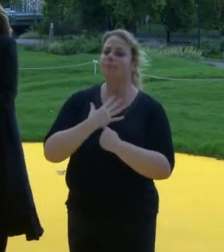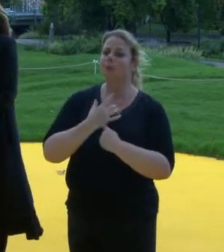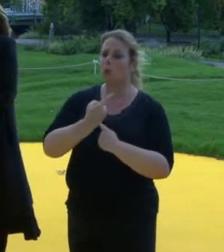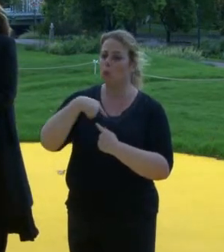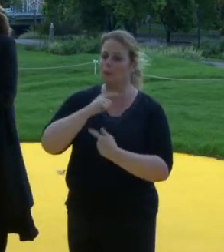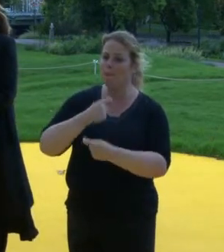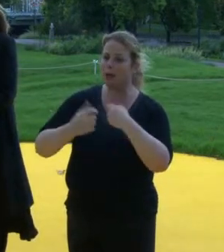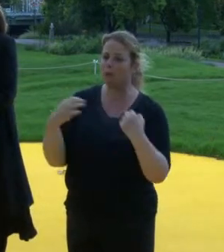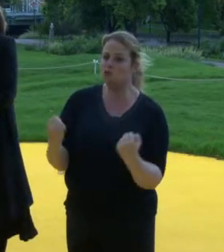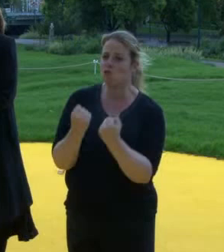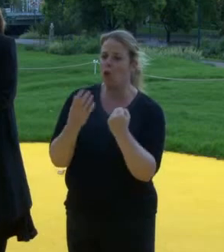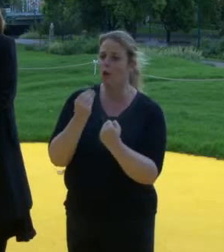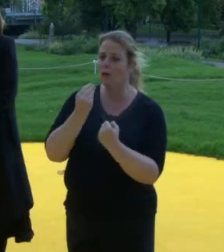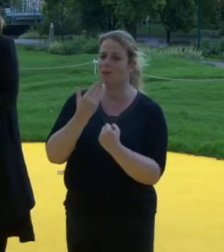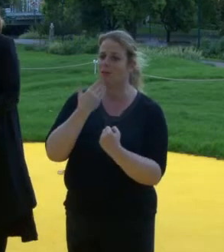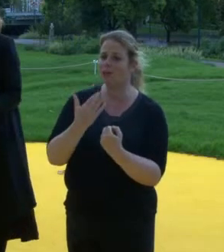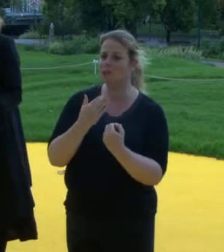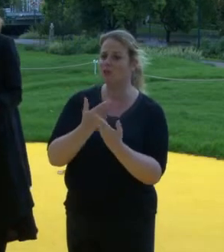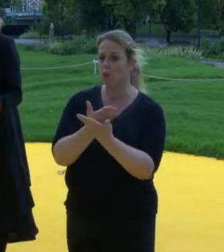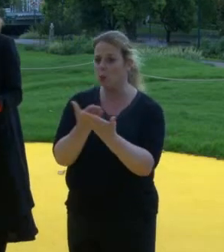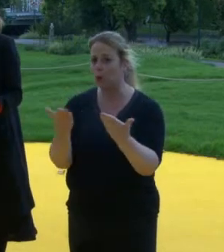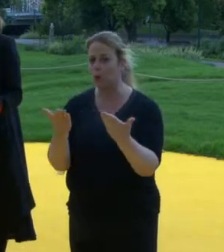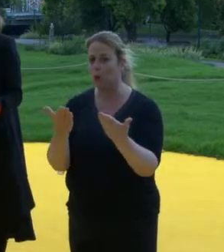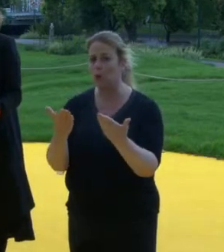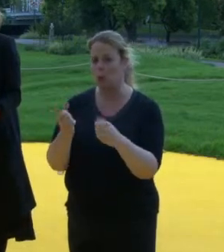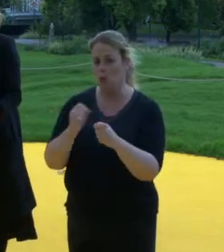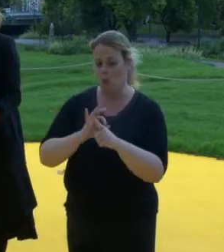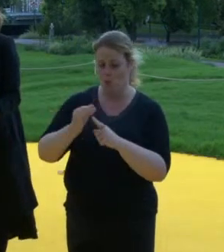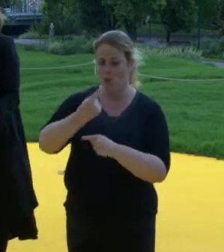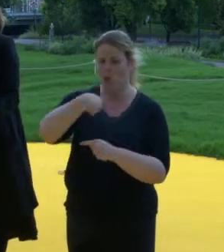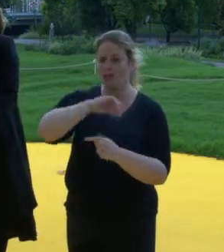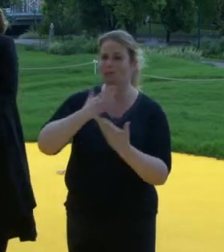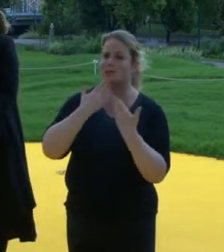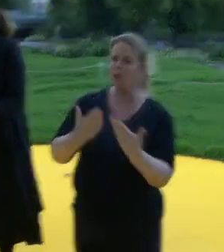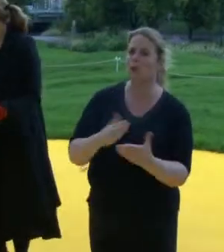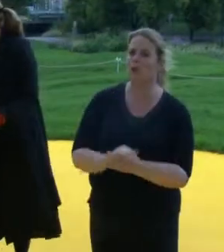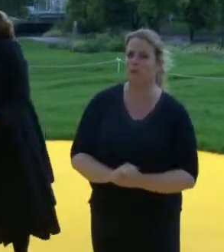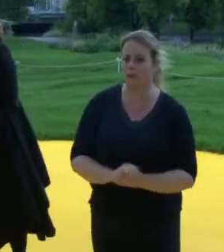stronger. And you have made us better. Thank you.